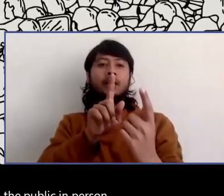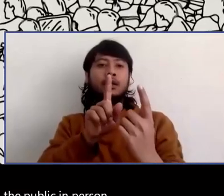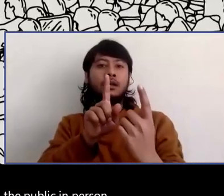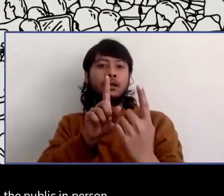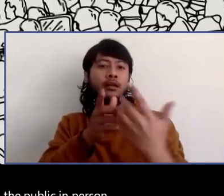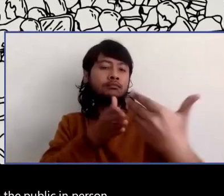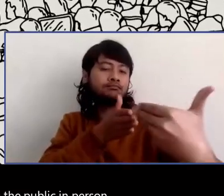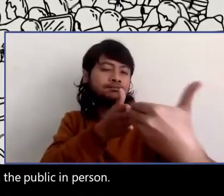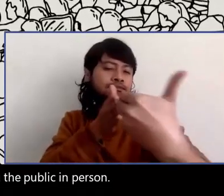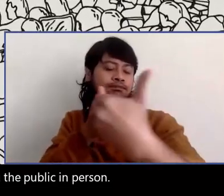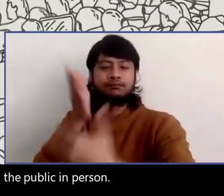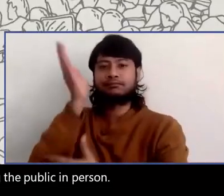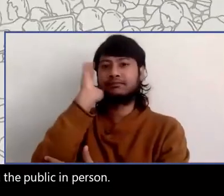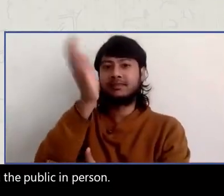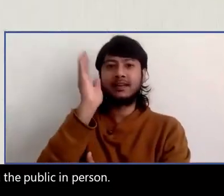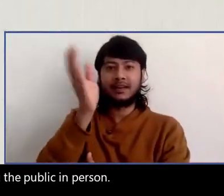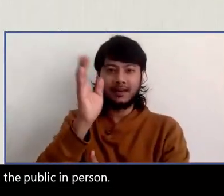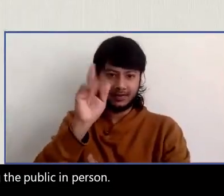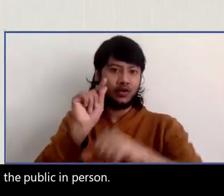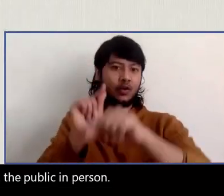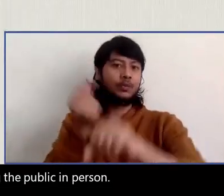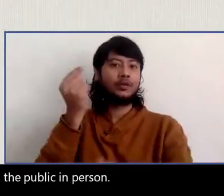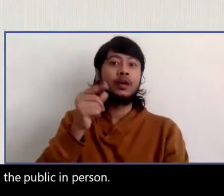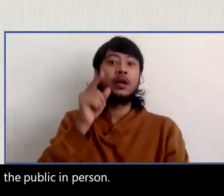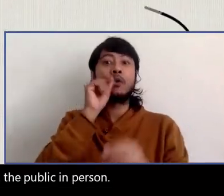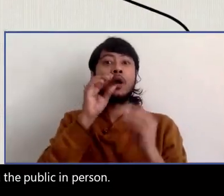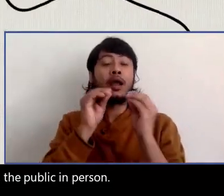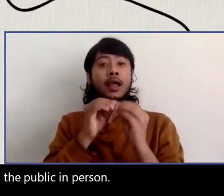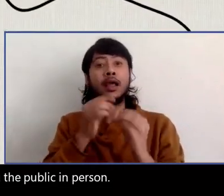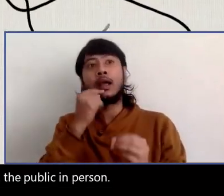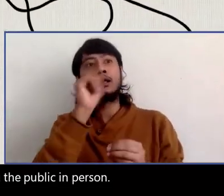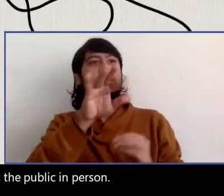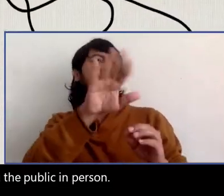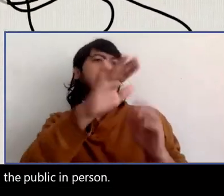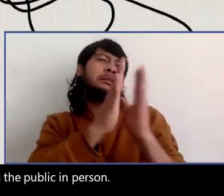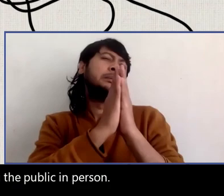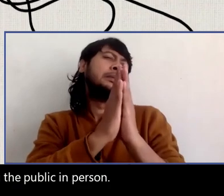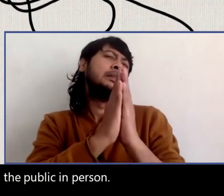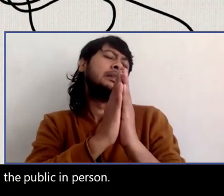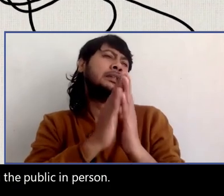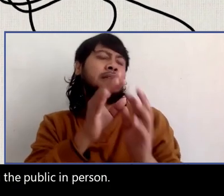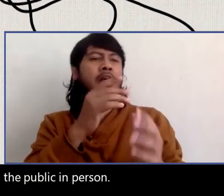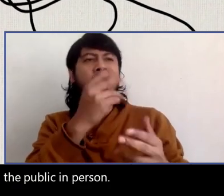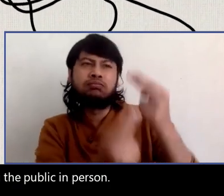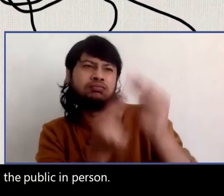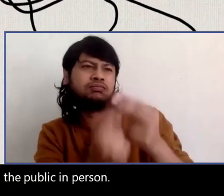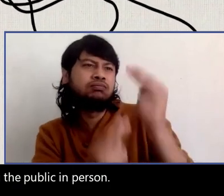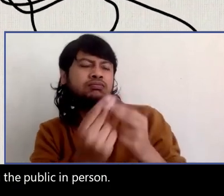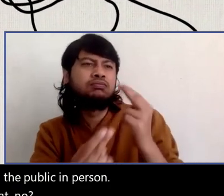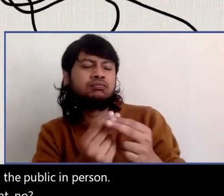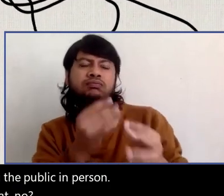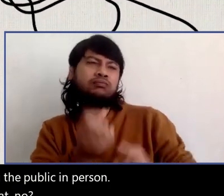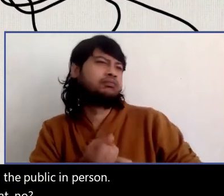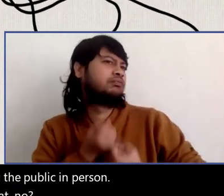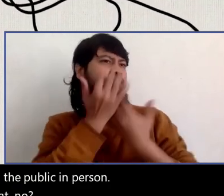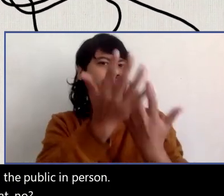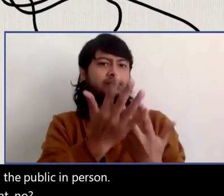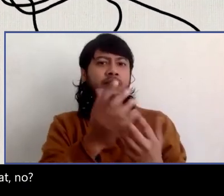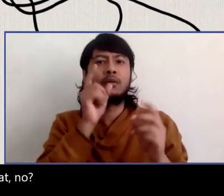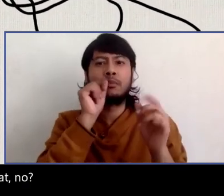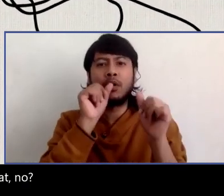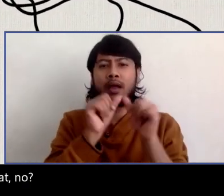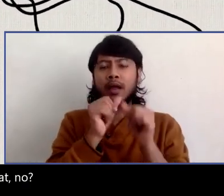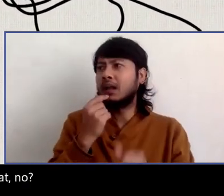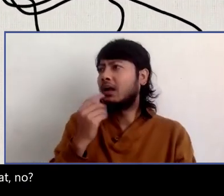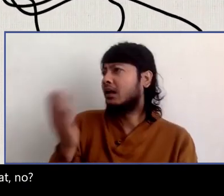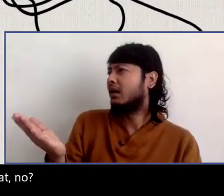and told Ashwin, "We should just go and meet the chief minister." And Ashwin said, "What? No." Ashwin was not positive and just laughed about